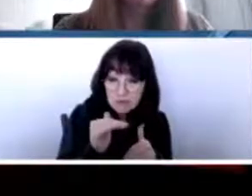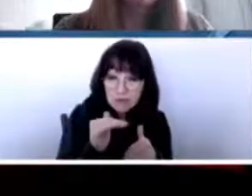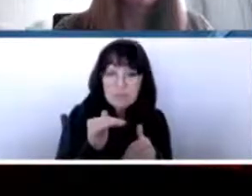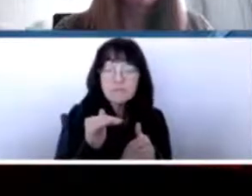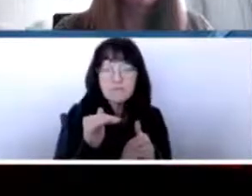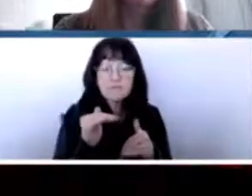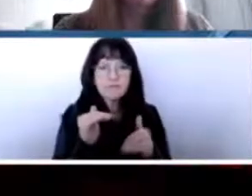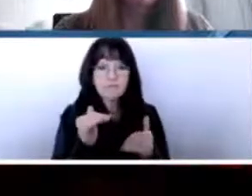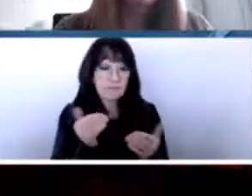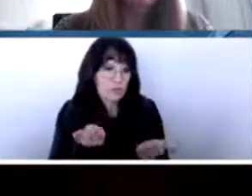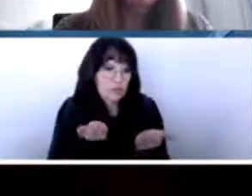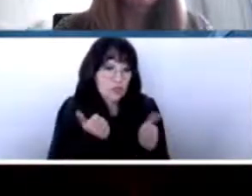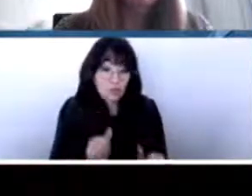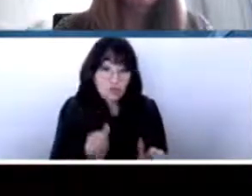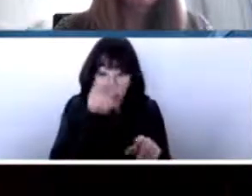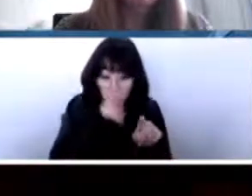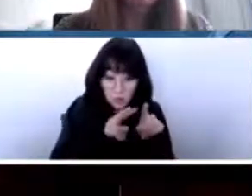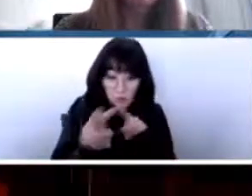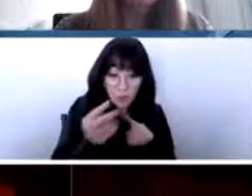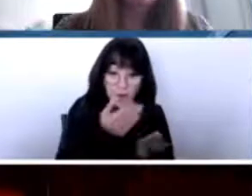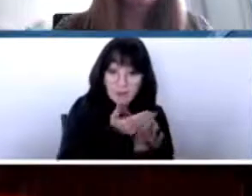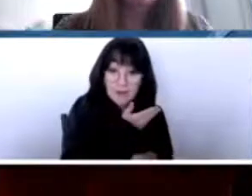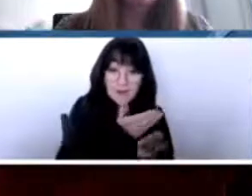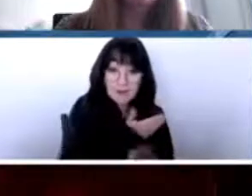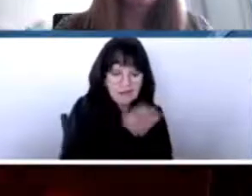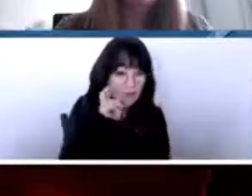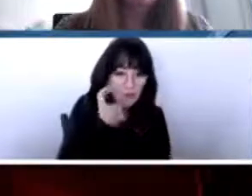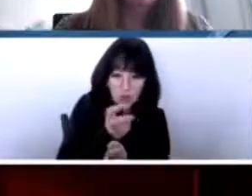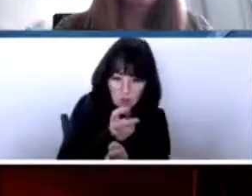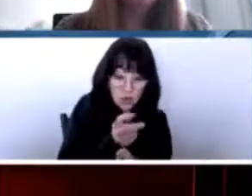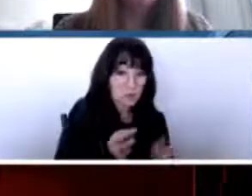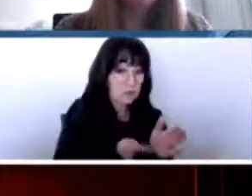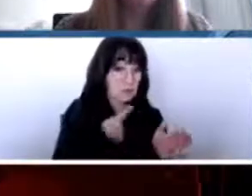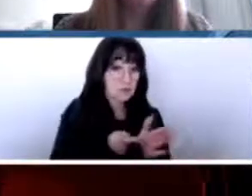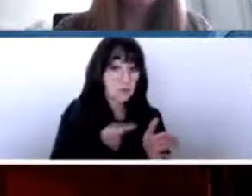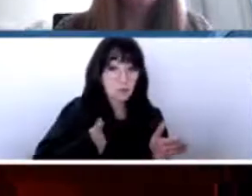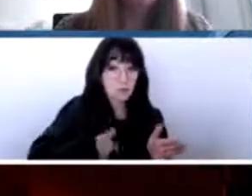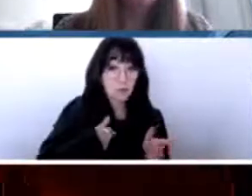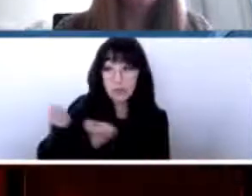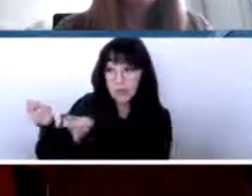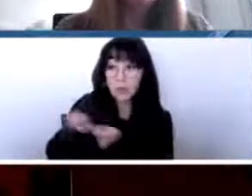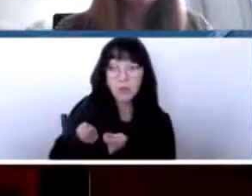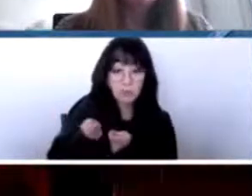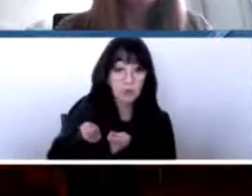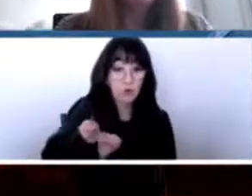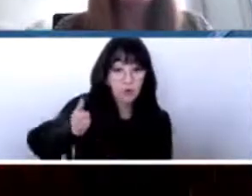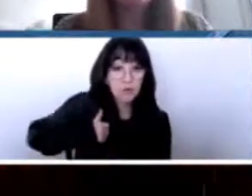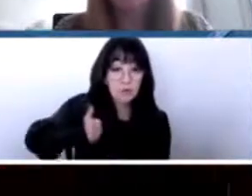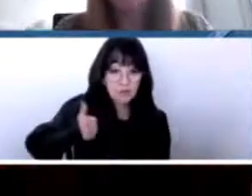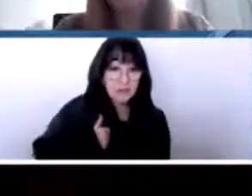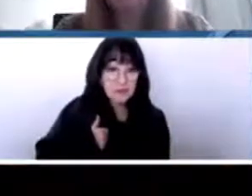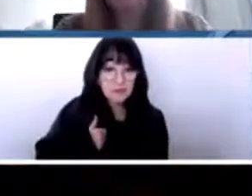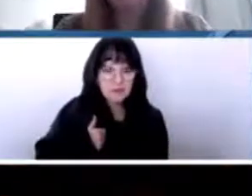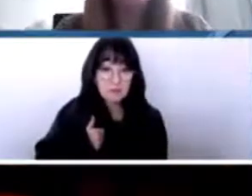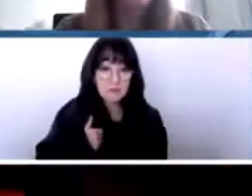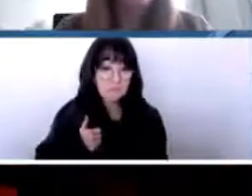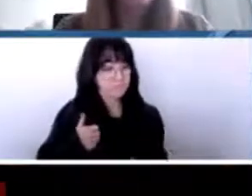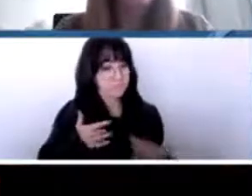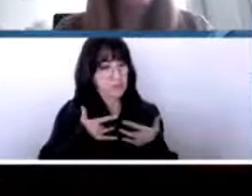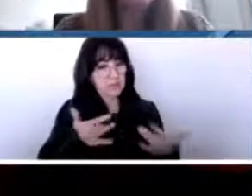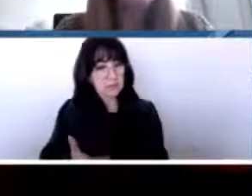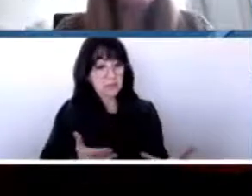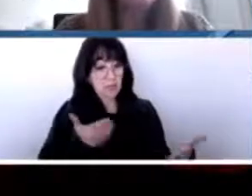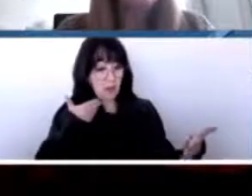anticipating them in advance is what we try to do, as well as utilizing the guard if we need to. I will tell you, usually when we get up to that foot level is what we